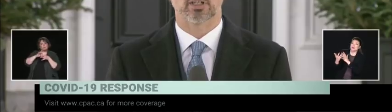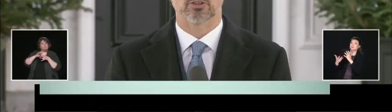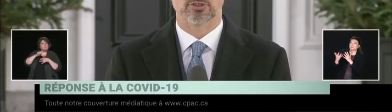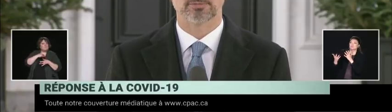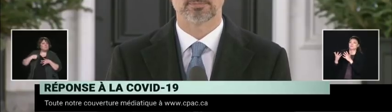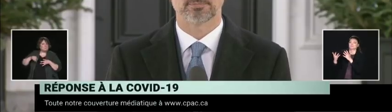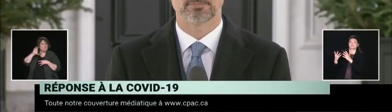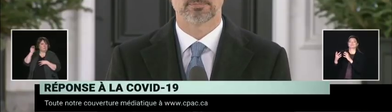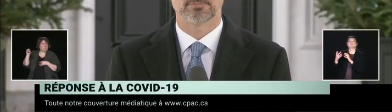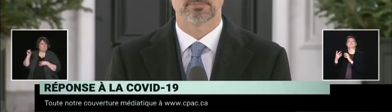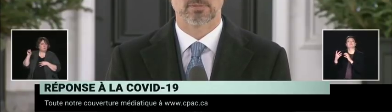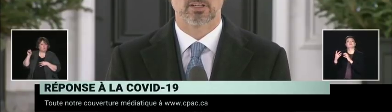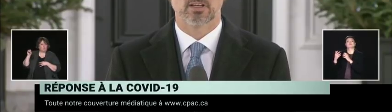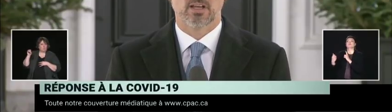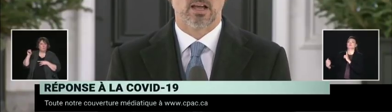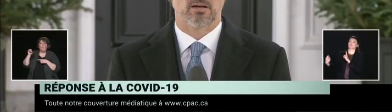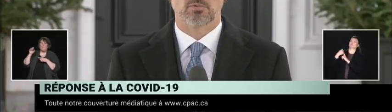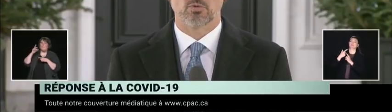sur d'autres enjeux.